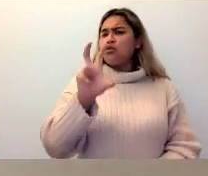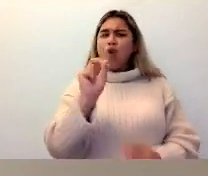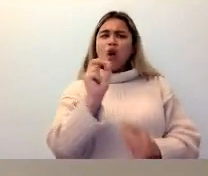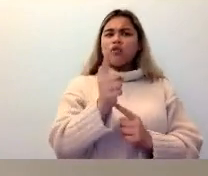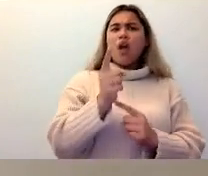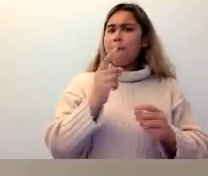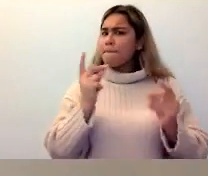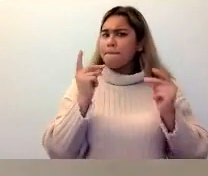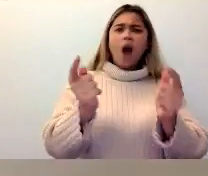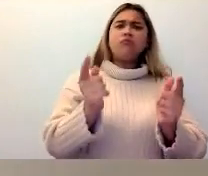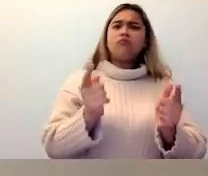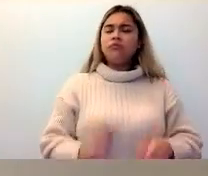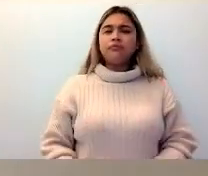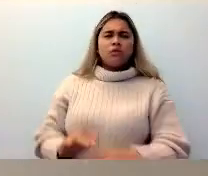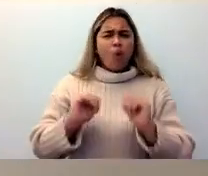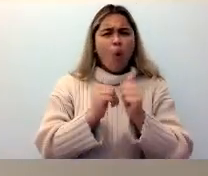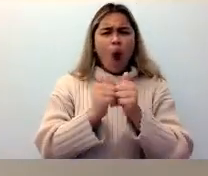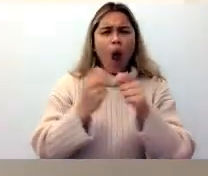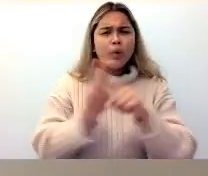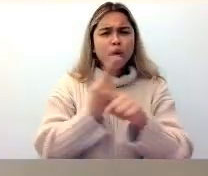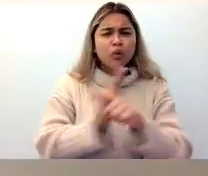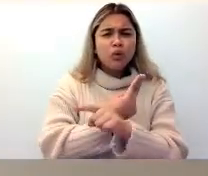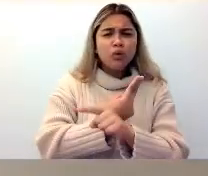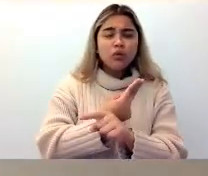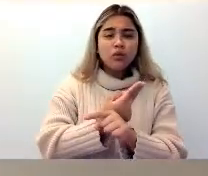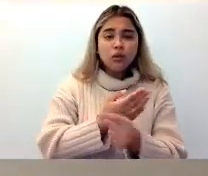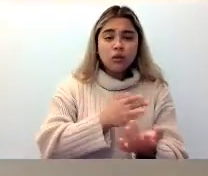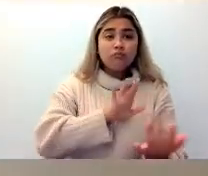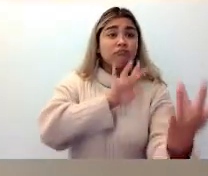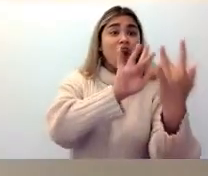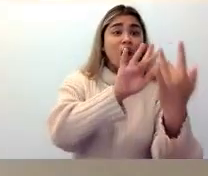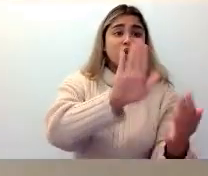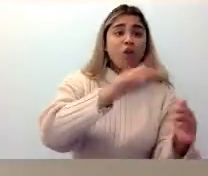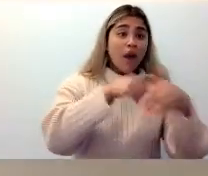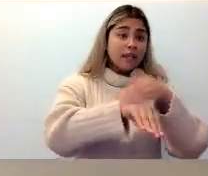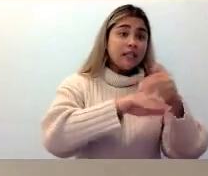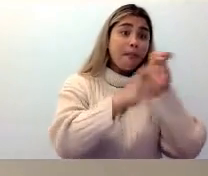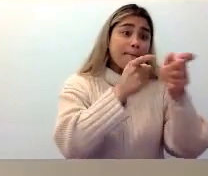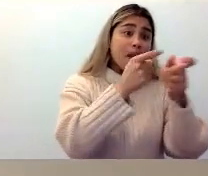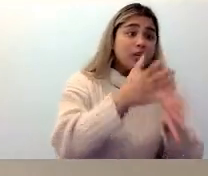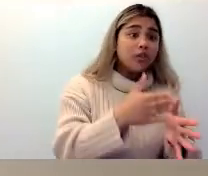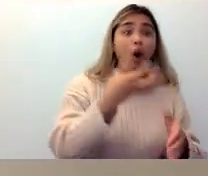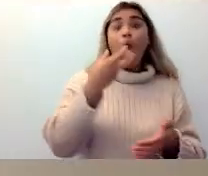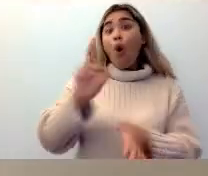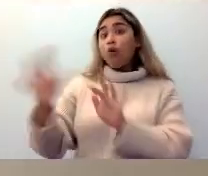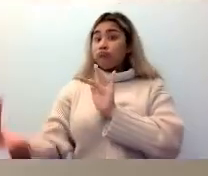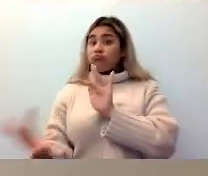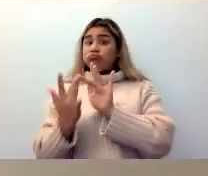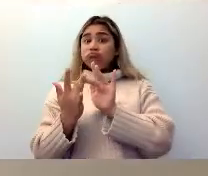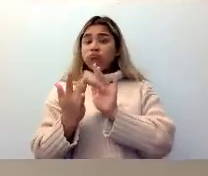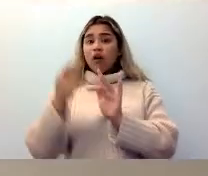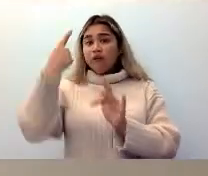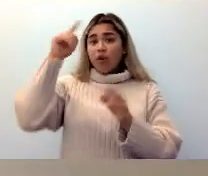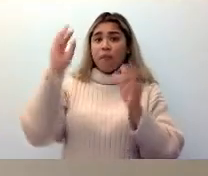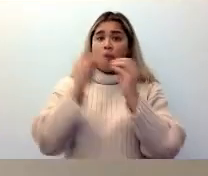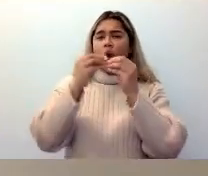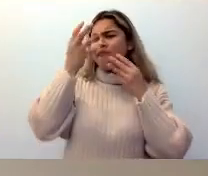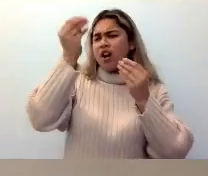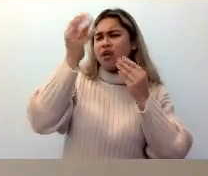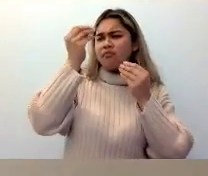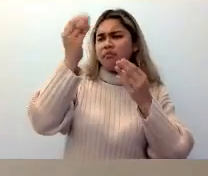come and correct in real time the mistakes from the automated caption. So go through your accessibility manager or